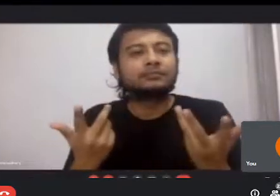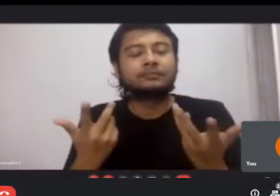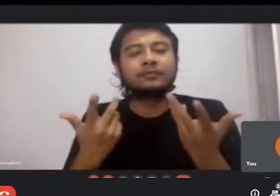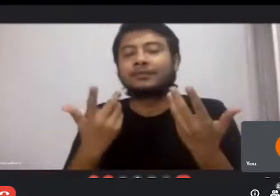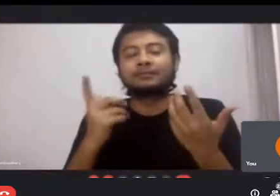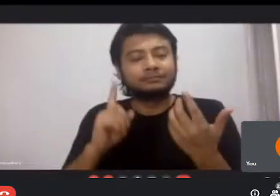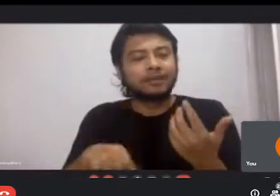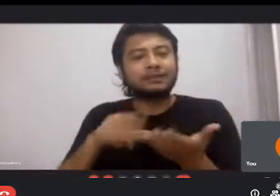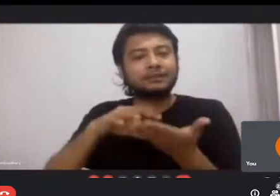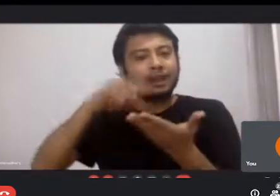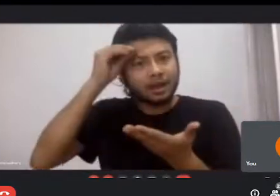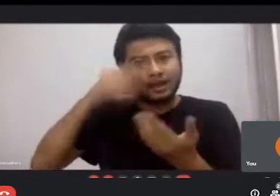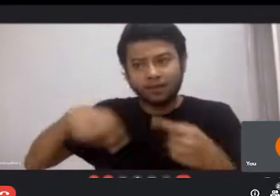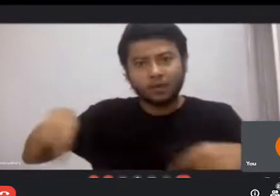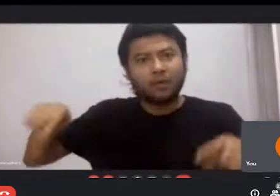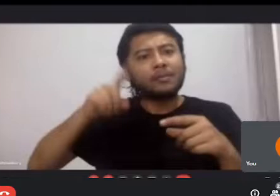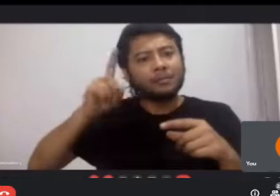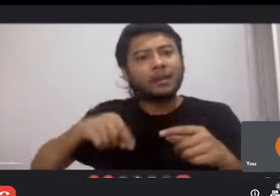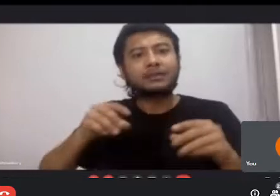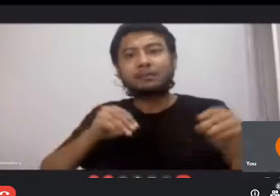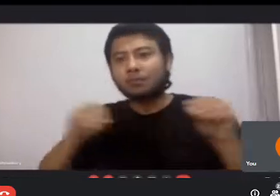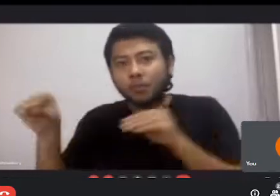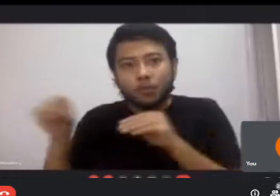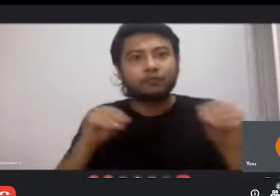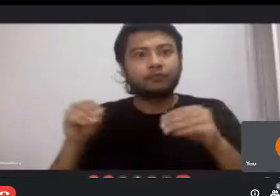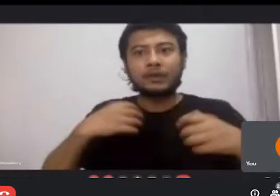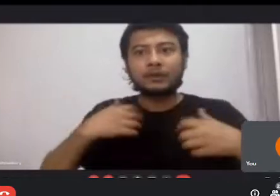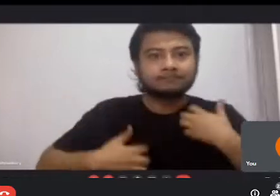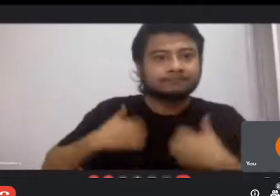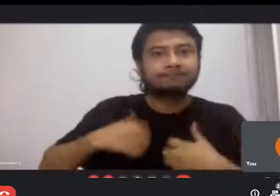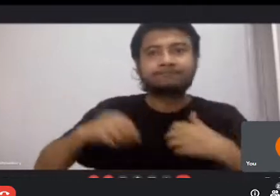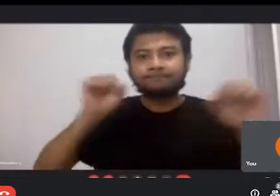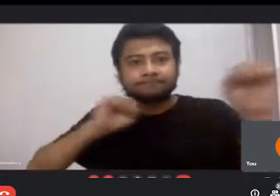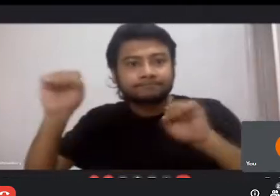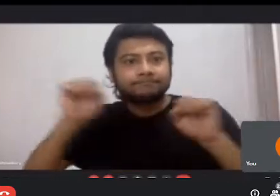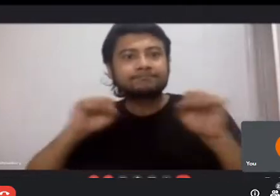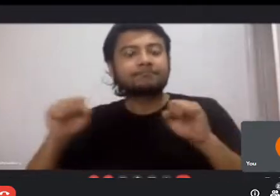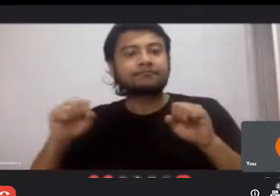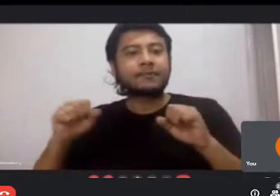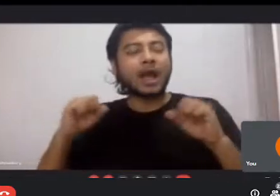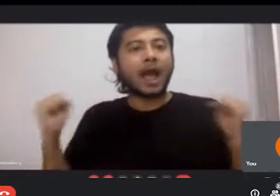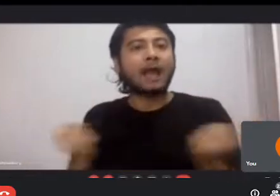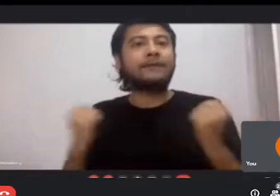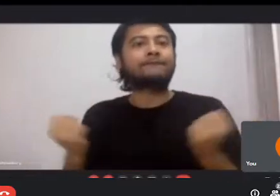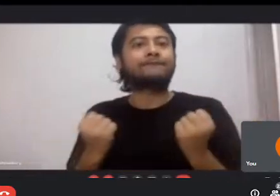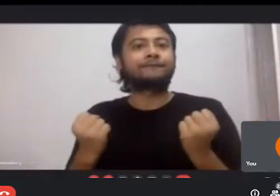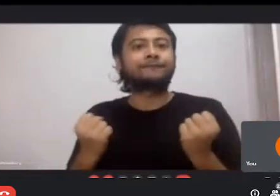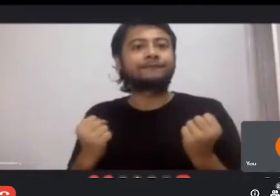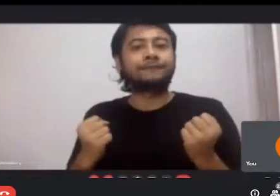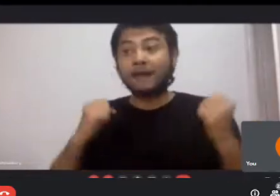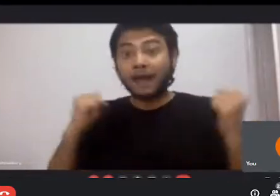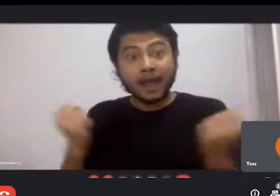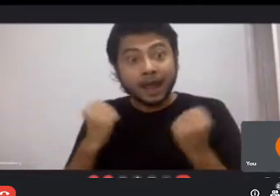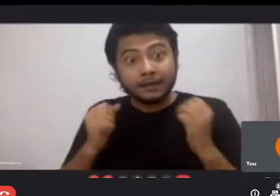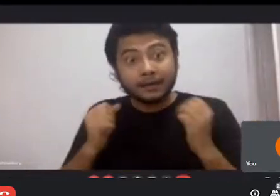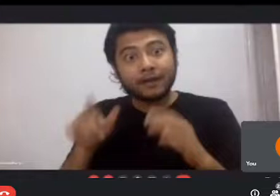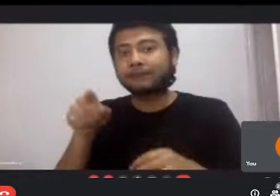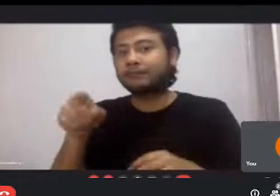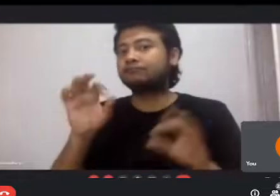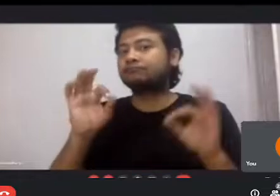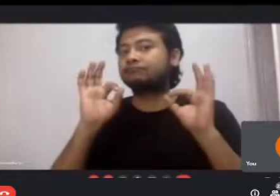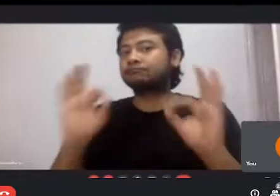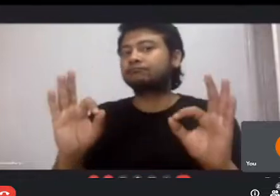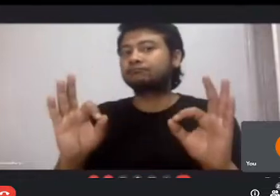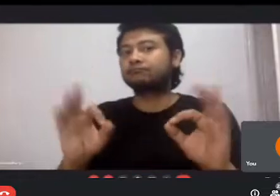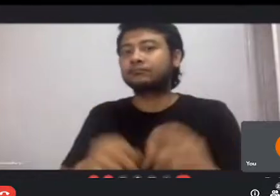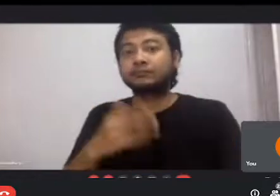learners is something, again, very powerful. So in the English grammar games, you start with this real life English,